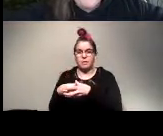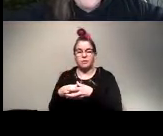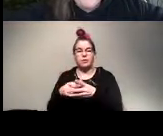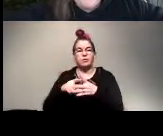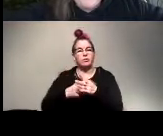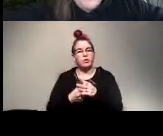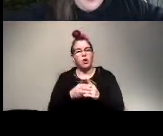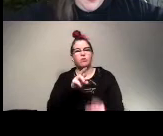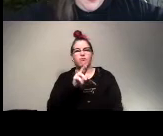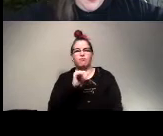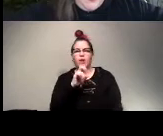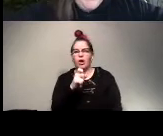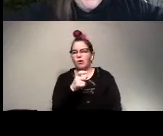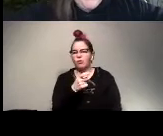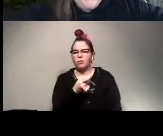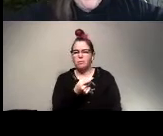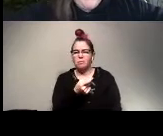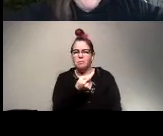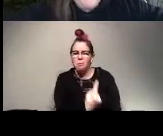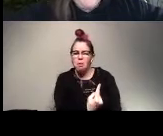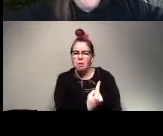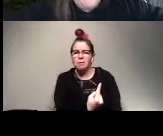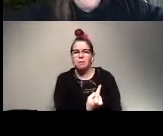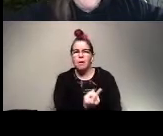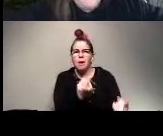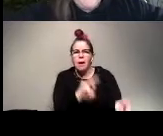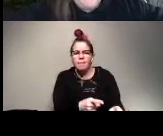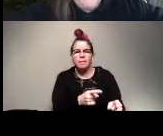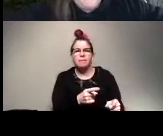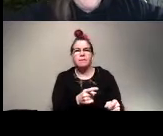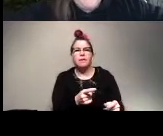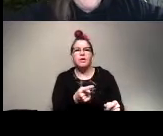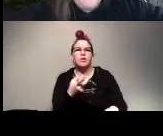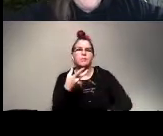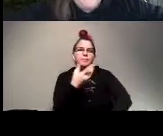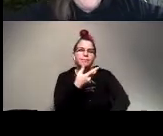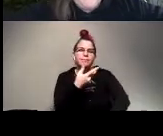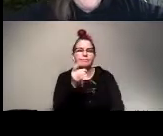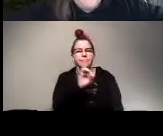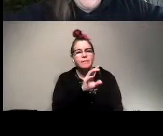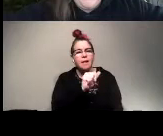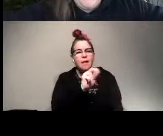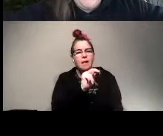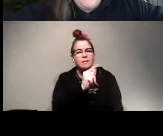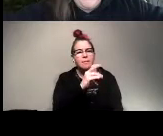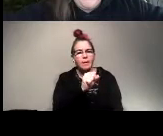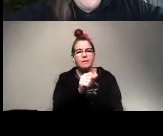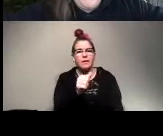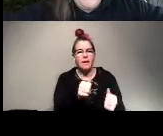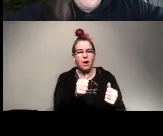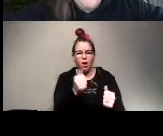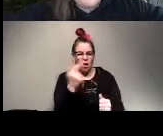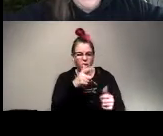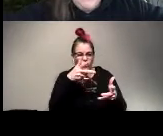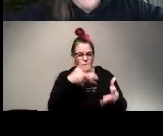rare. But then what happens? Well, you give antibiotics to that population, and now everything except for that mutant is